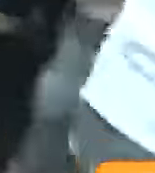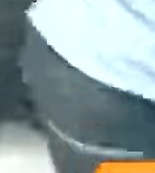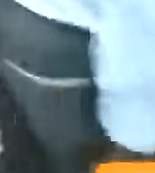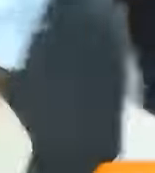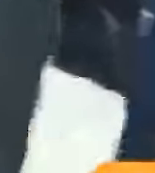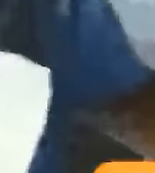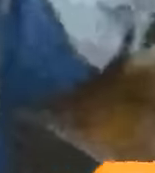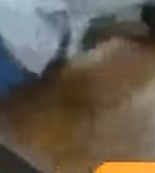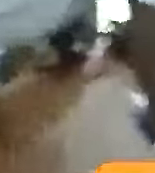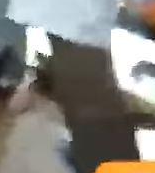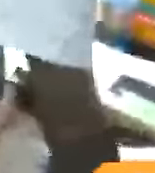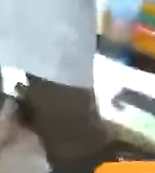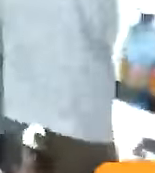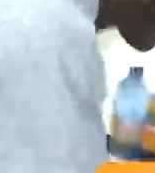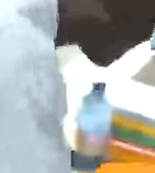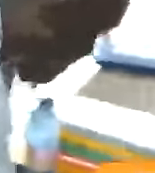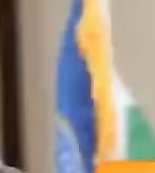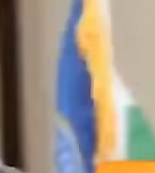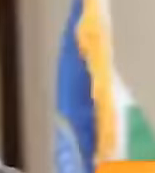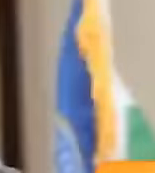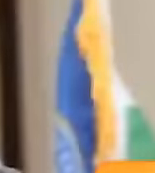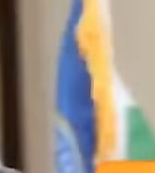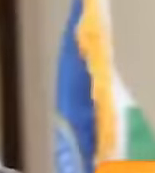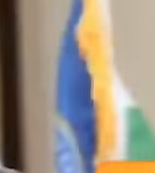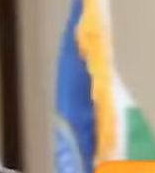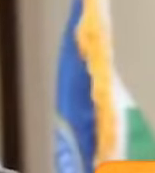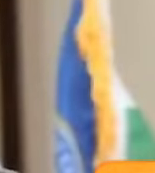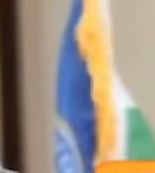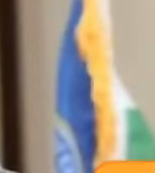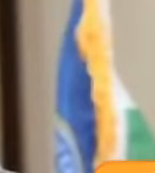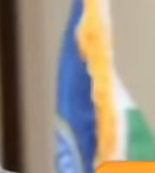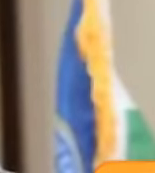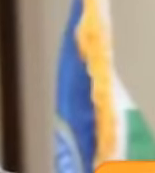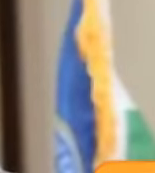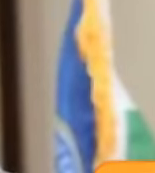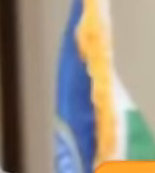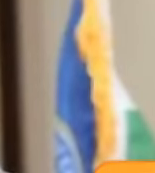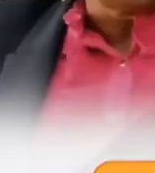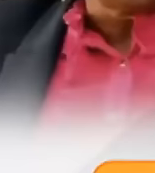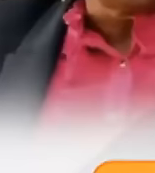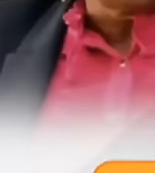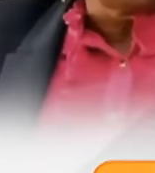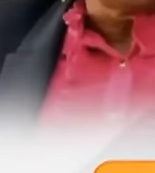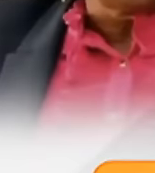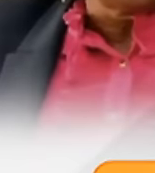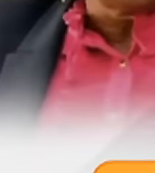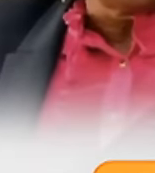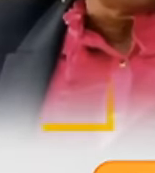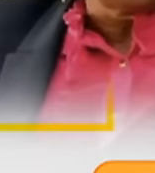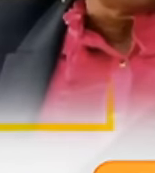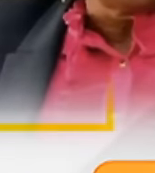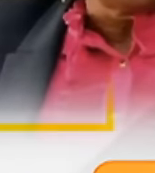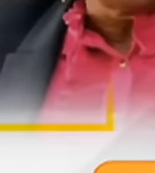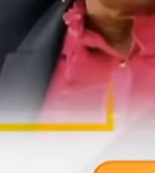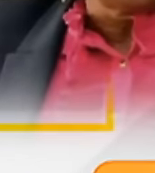Mutungi moved to court in November 2019, accusing Nyakango of defrauding her 29 million shillings after a SACCO she